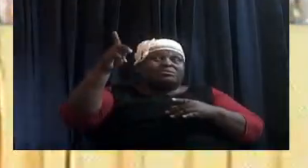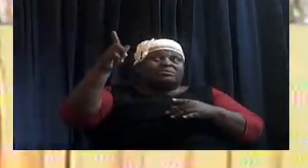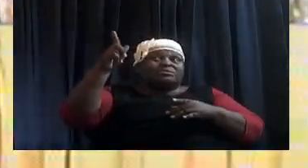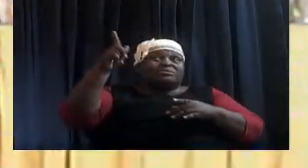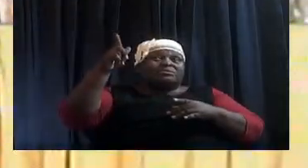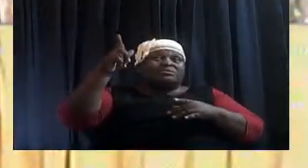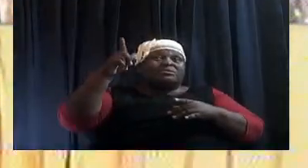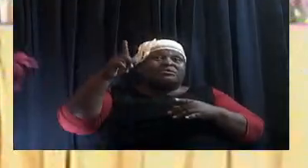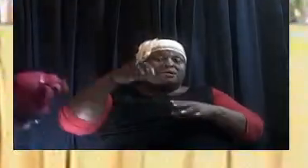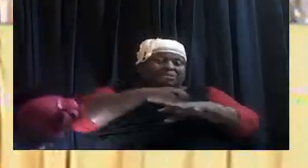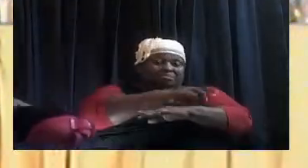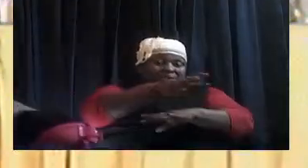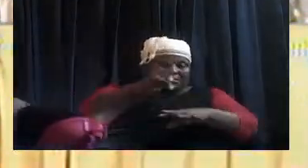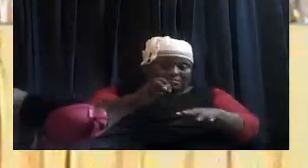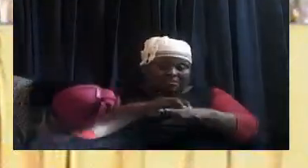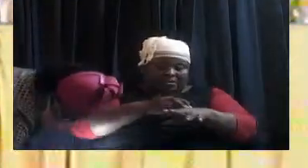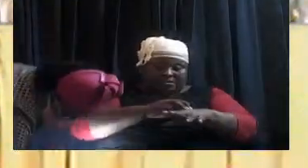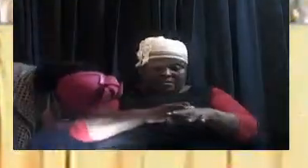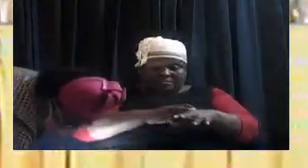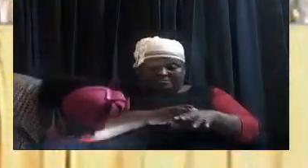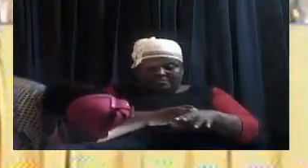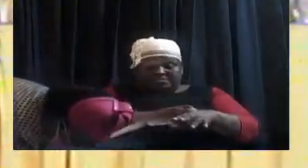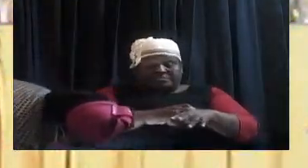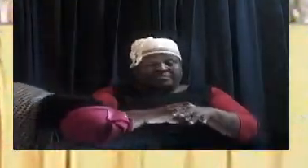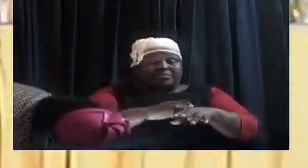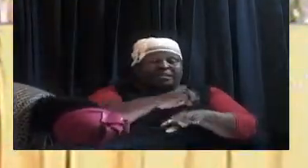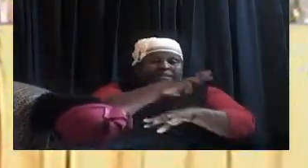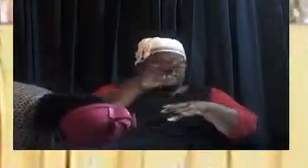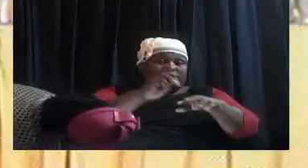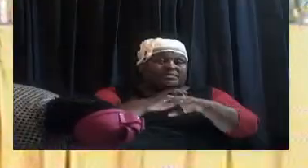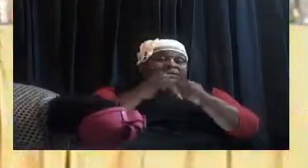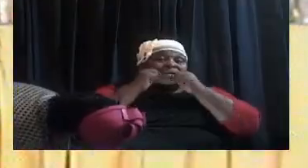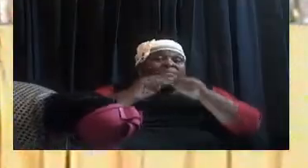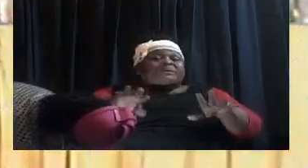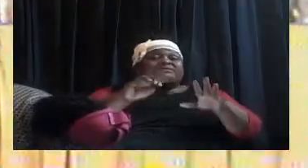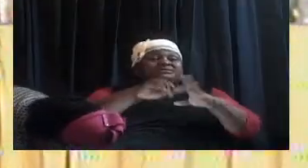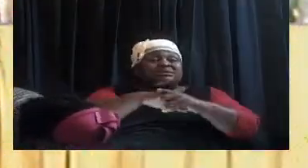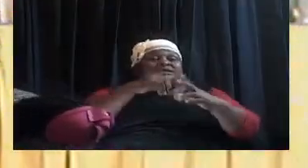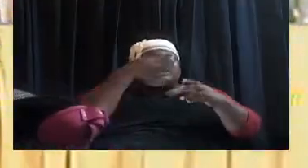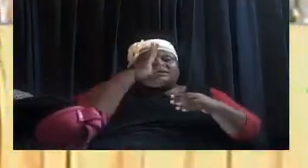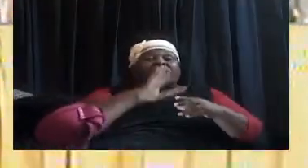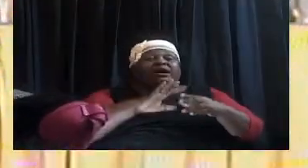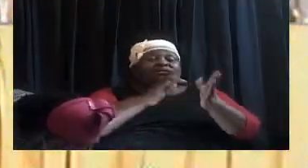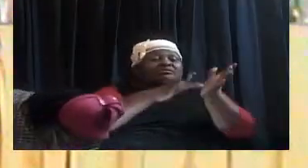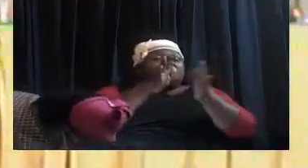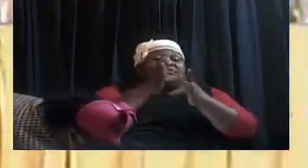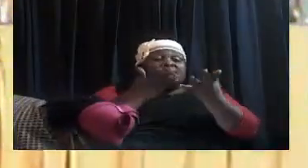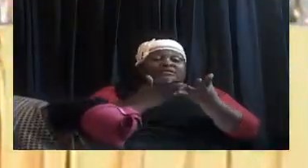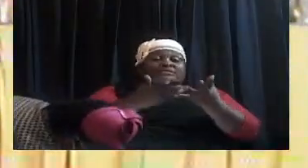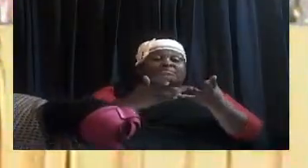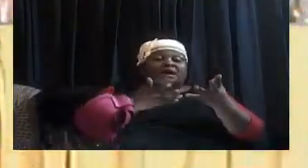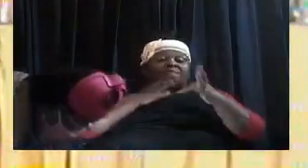is ministry. Bless your name, God. Now, the Bible is clear.